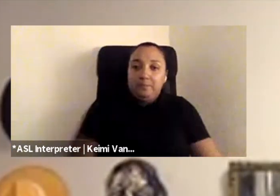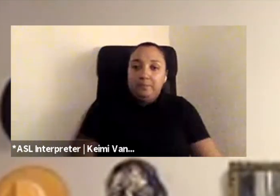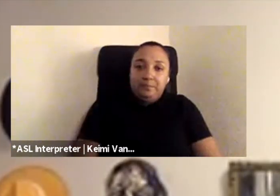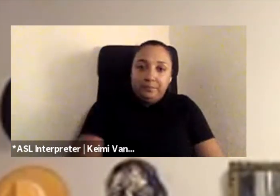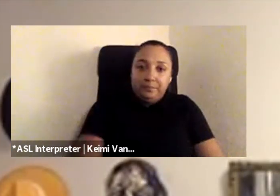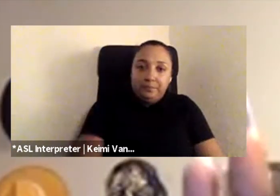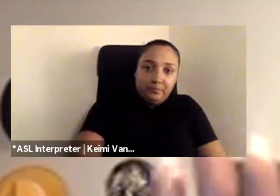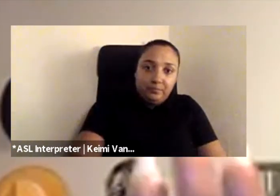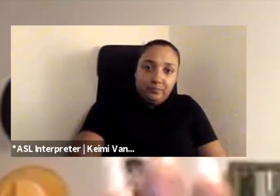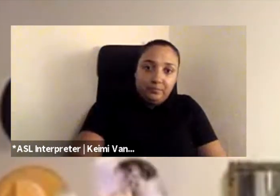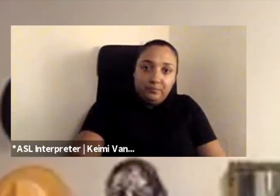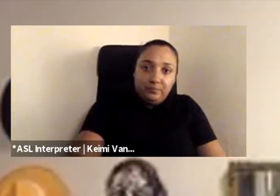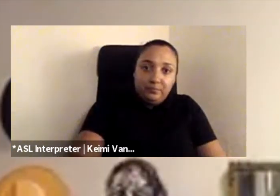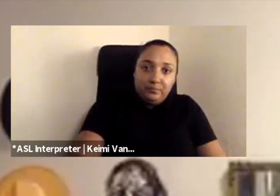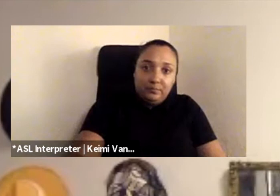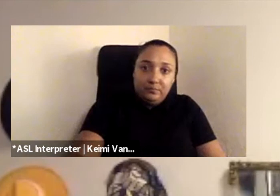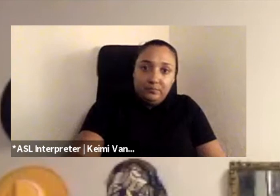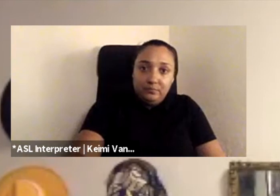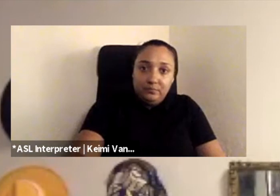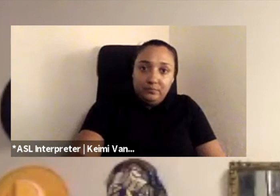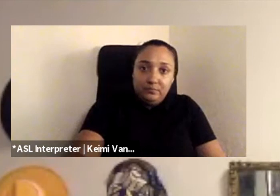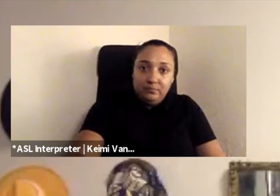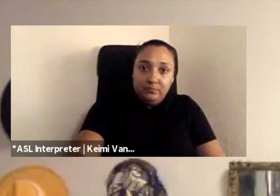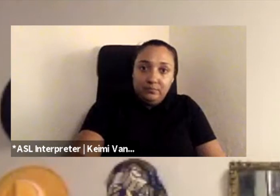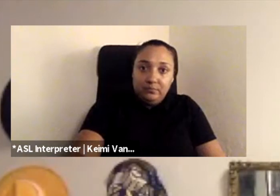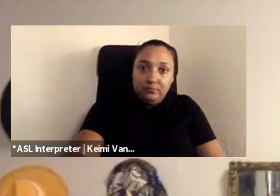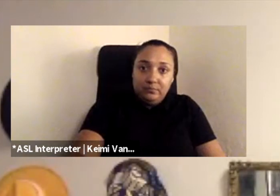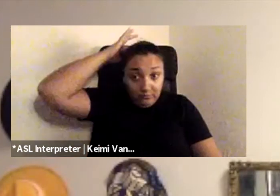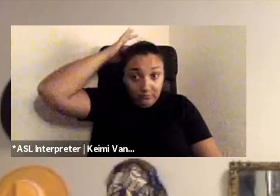Am I here? Did I freeze? I'm good.